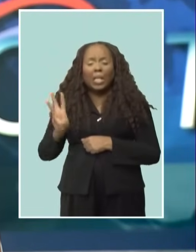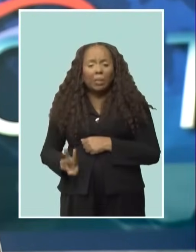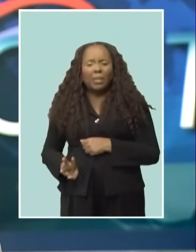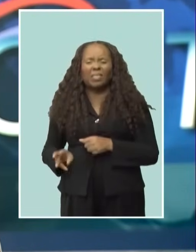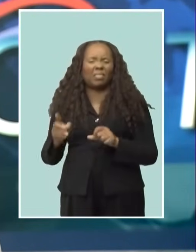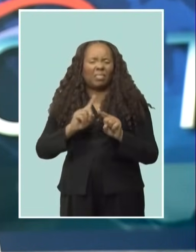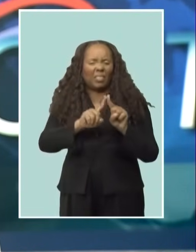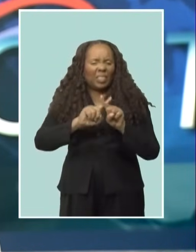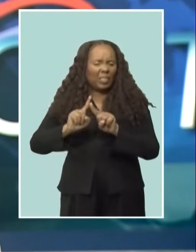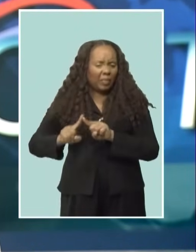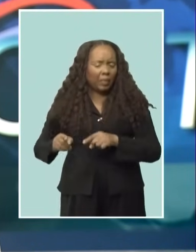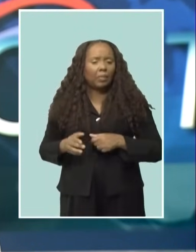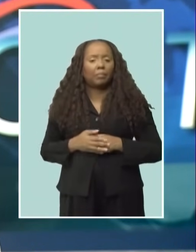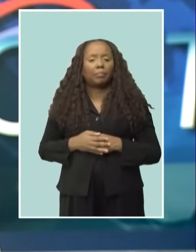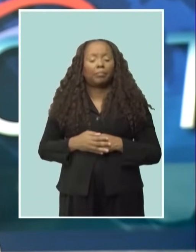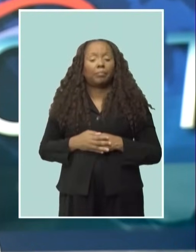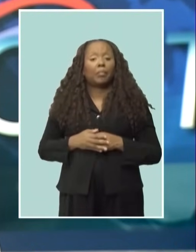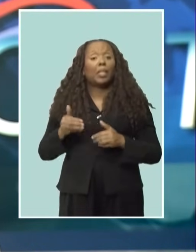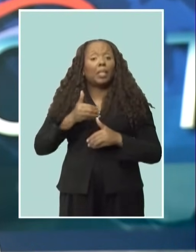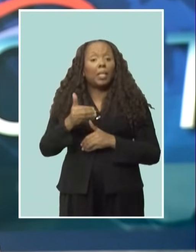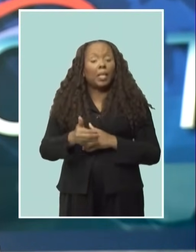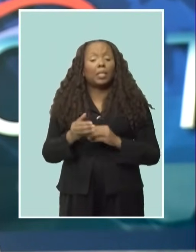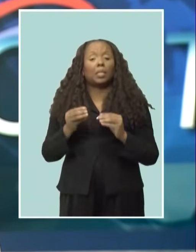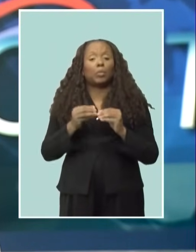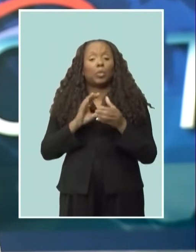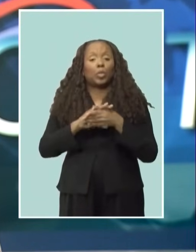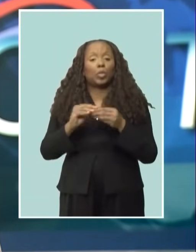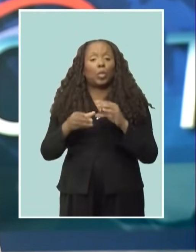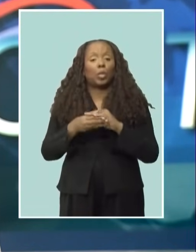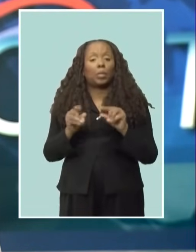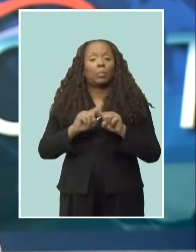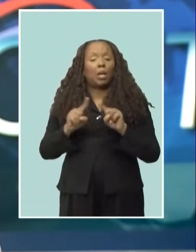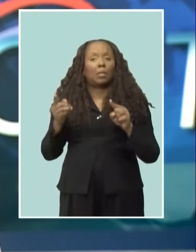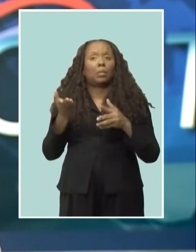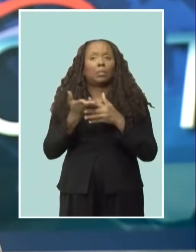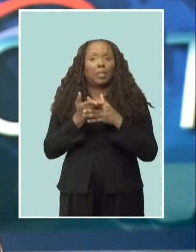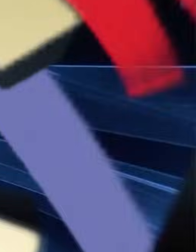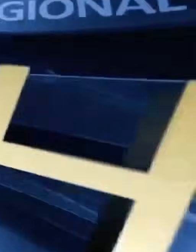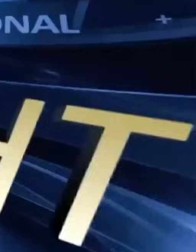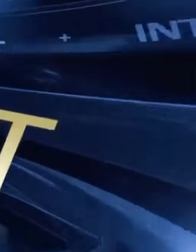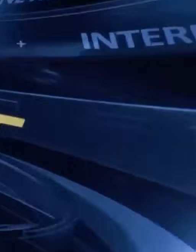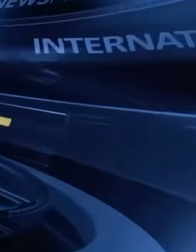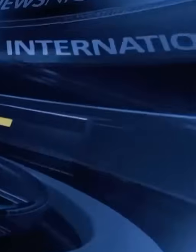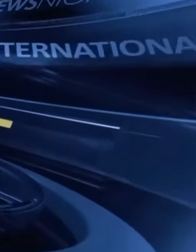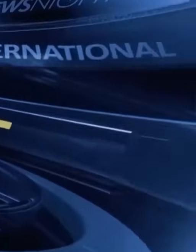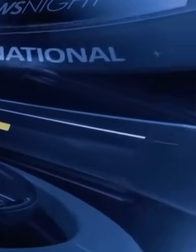Coming up on Newsnight, Barbadians find jobs as a result of the upcoming Reggae Festival.